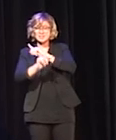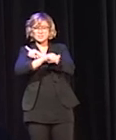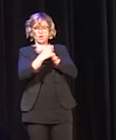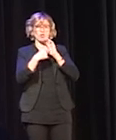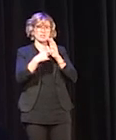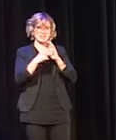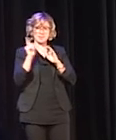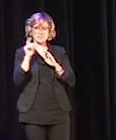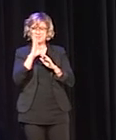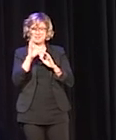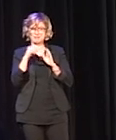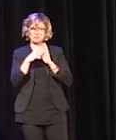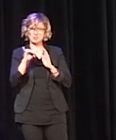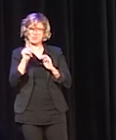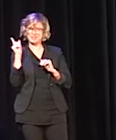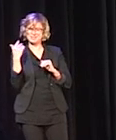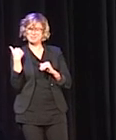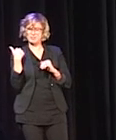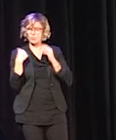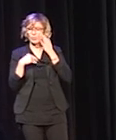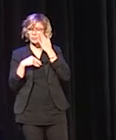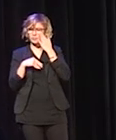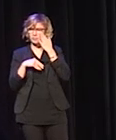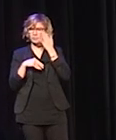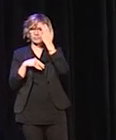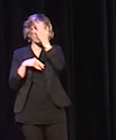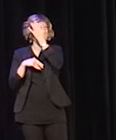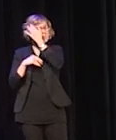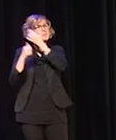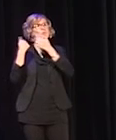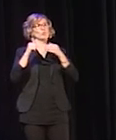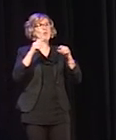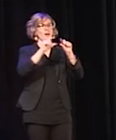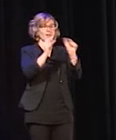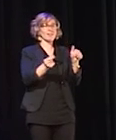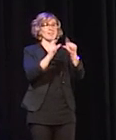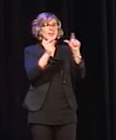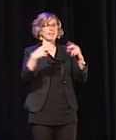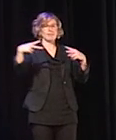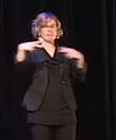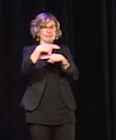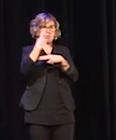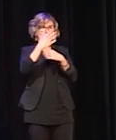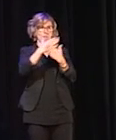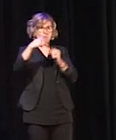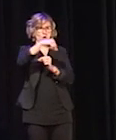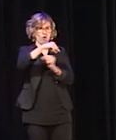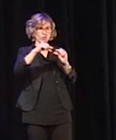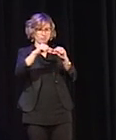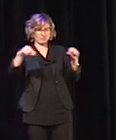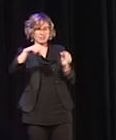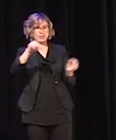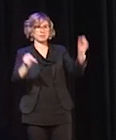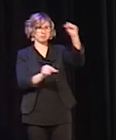you guys would know that, but I'm going to do a cross-section of it. So you see kind of what I mean by this. So rocks for onboarding. And